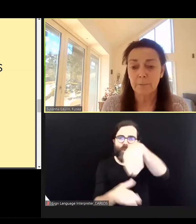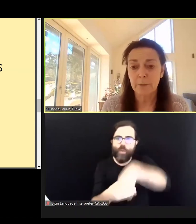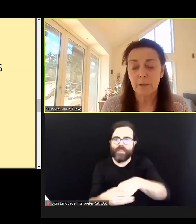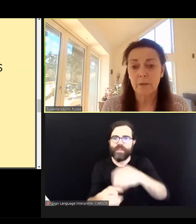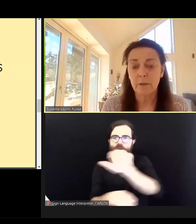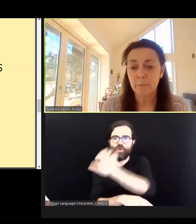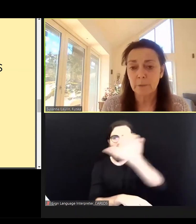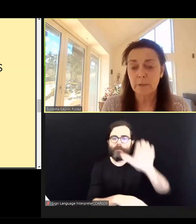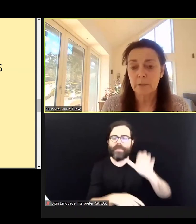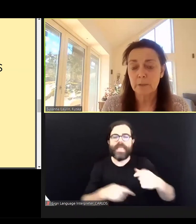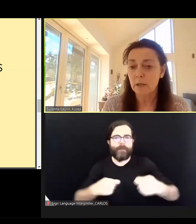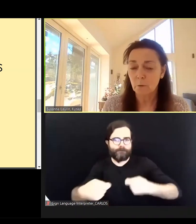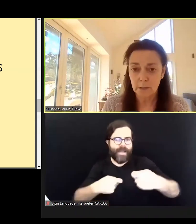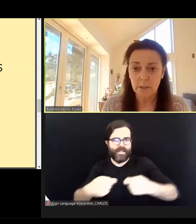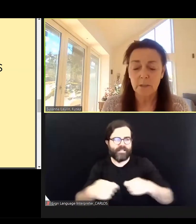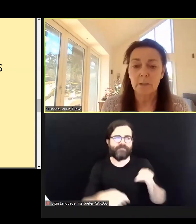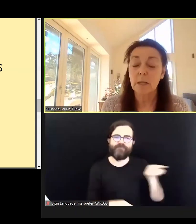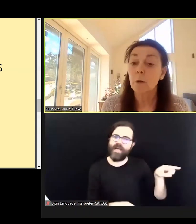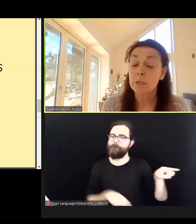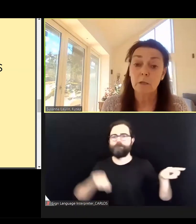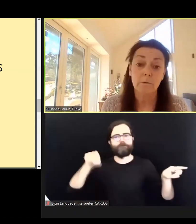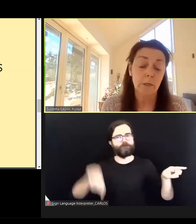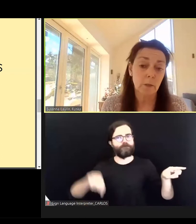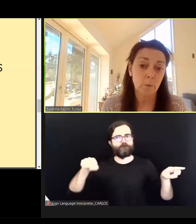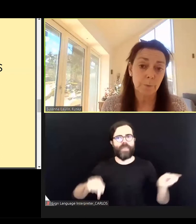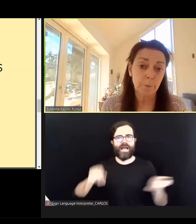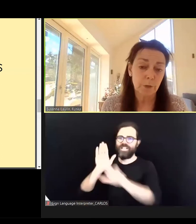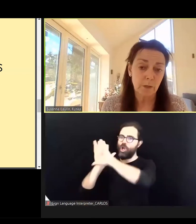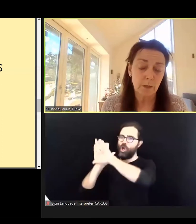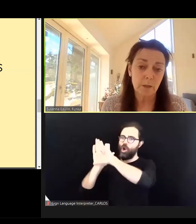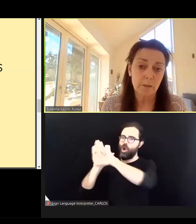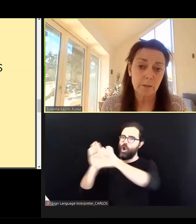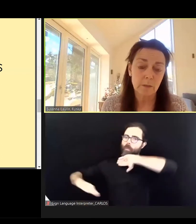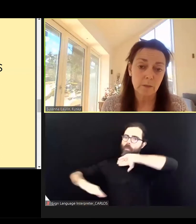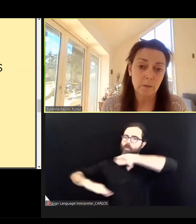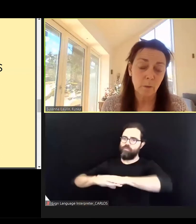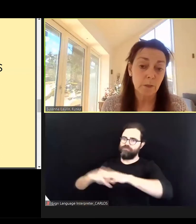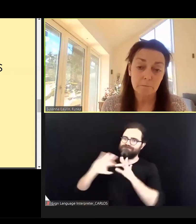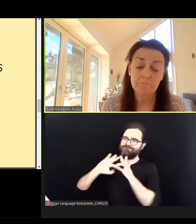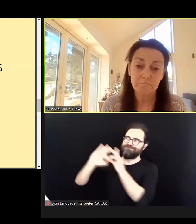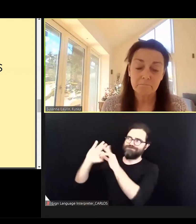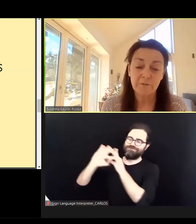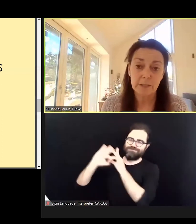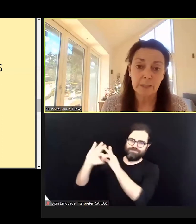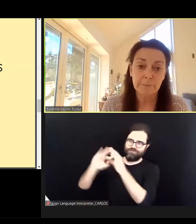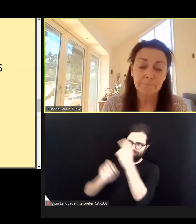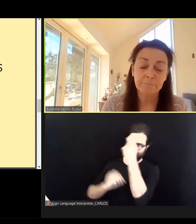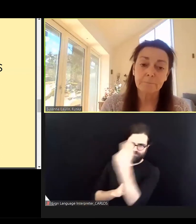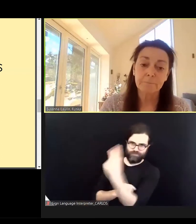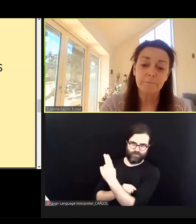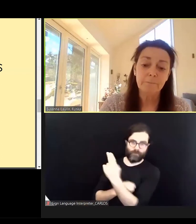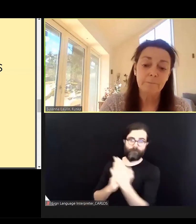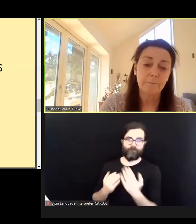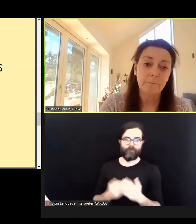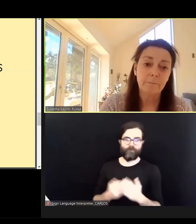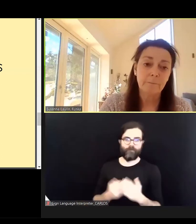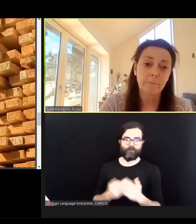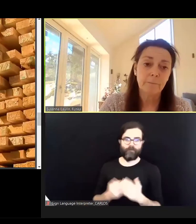June 2025. So in 3 years' time, all of these things need to be